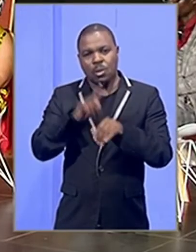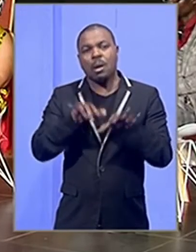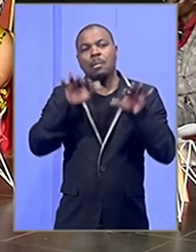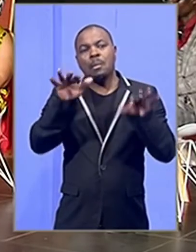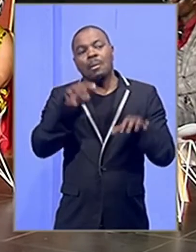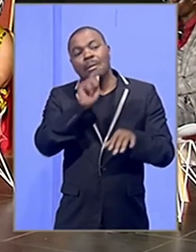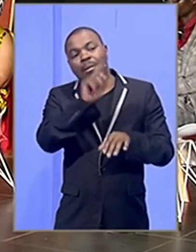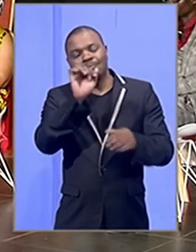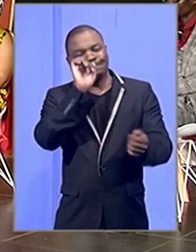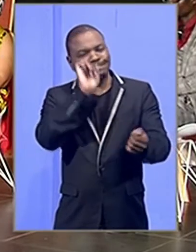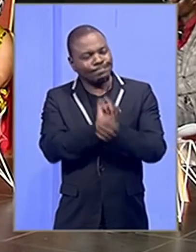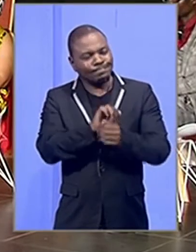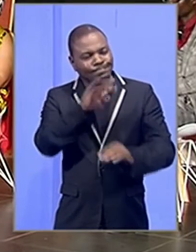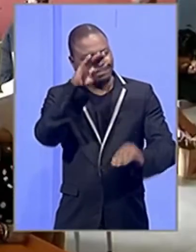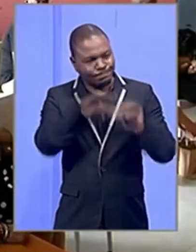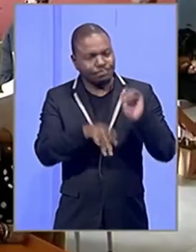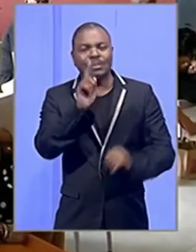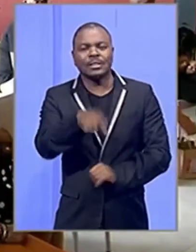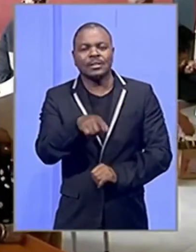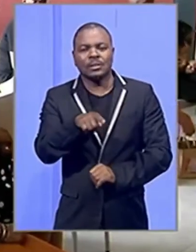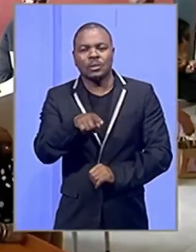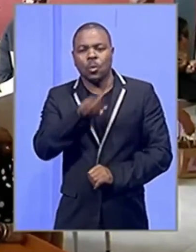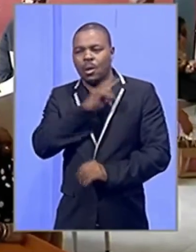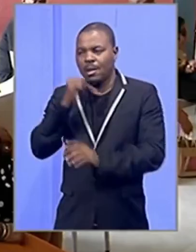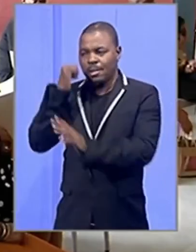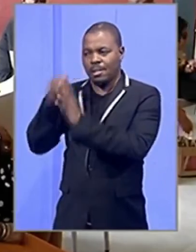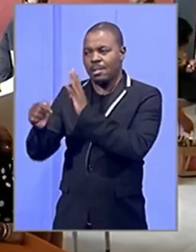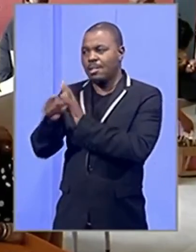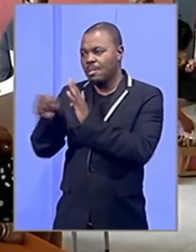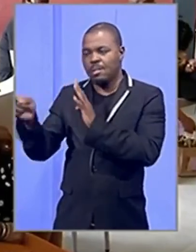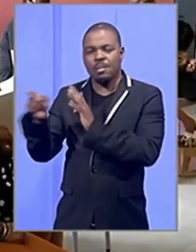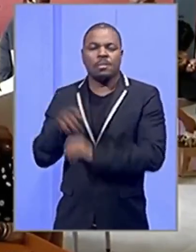people being prosecuted and held accountable for the murders of the Kredok 4. Kredok Merci.